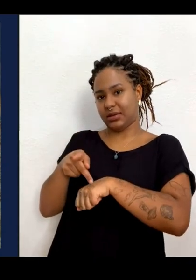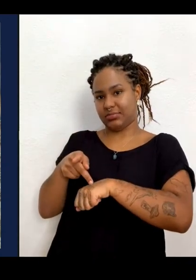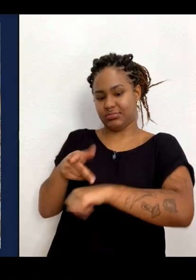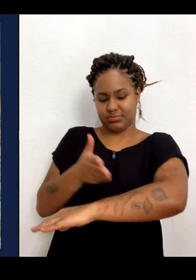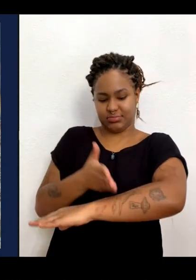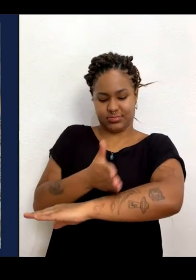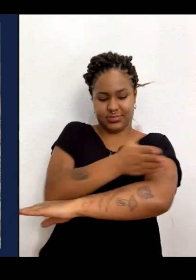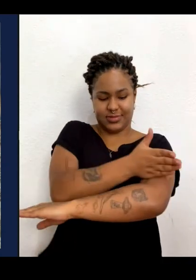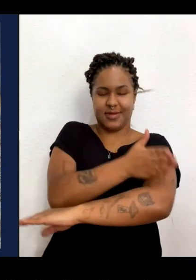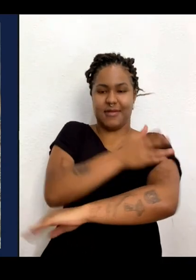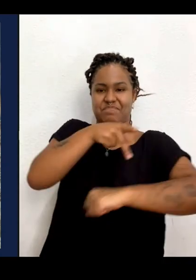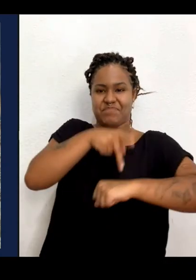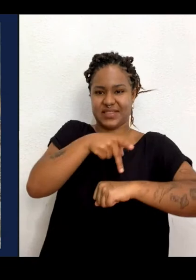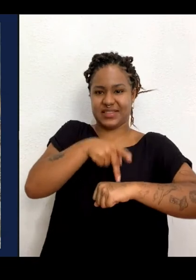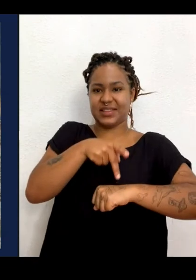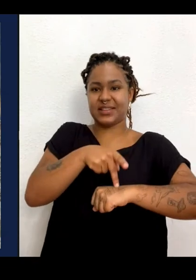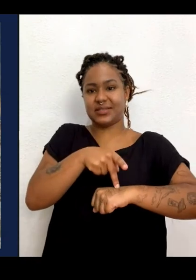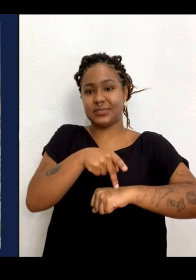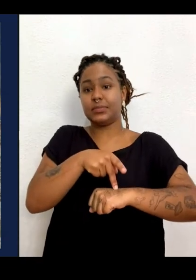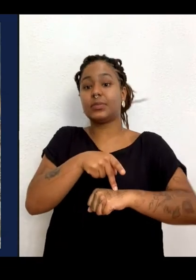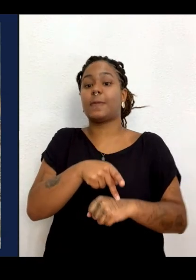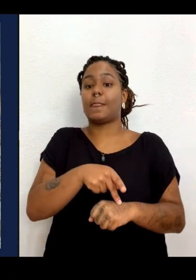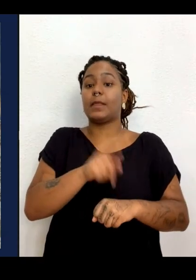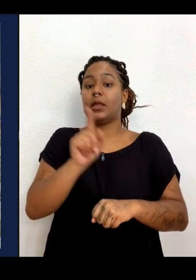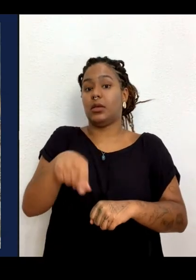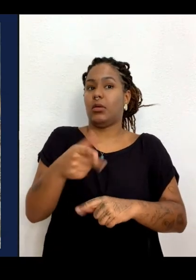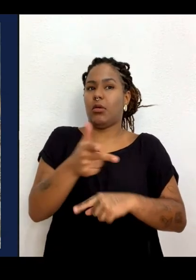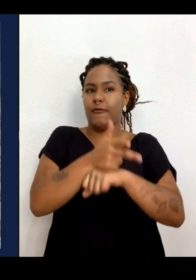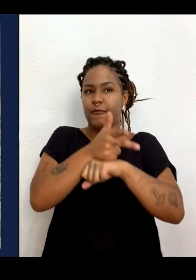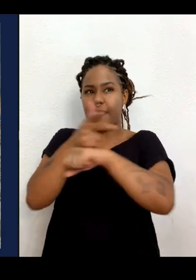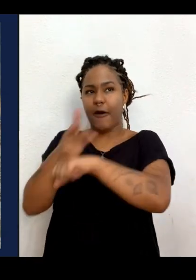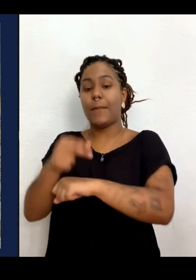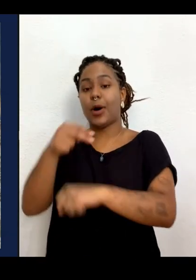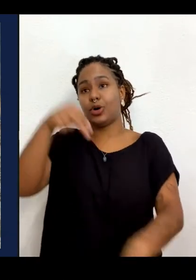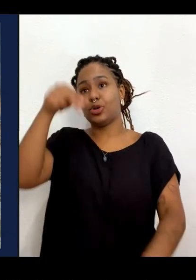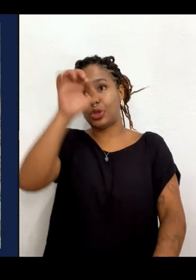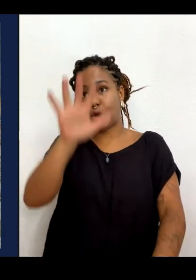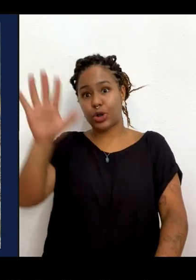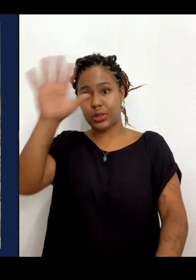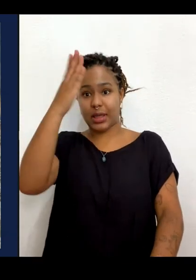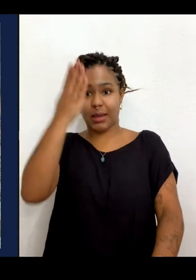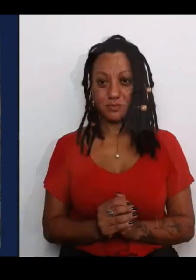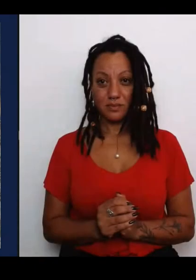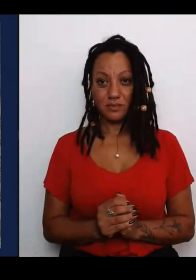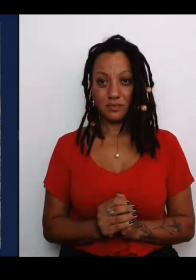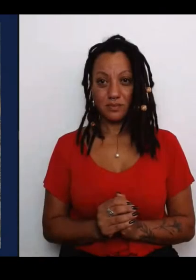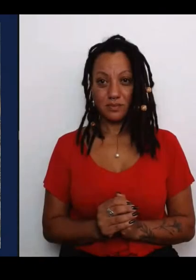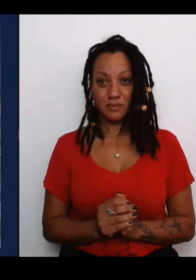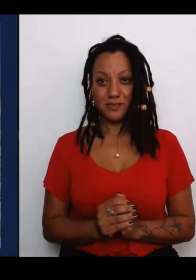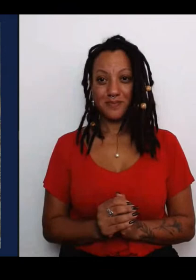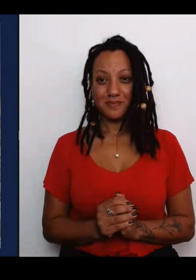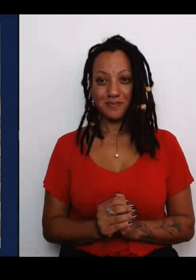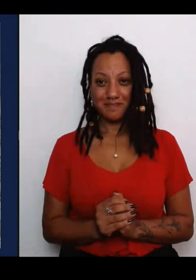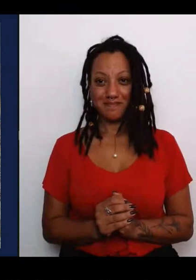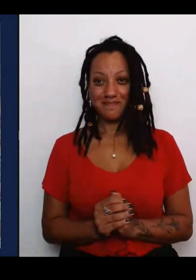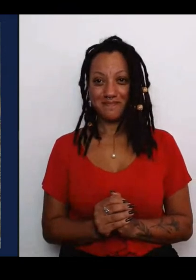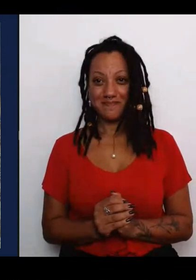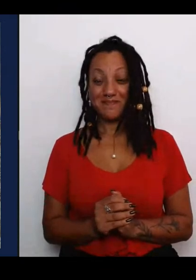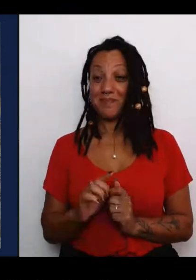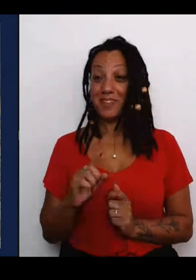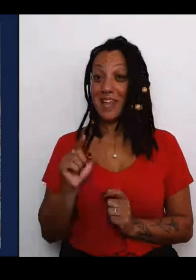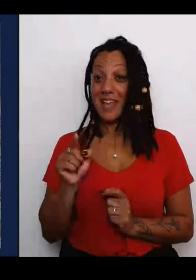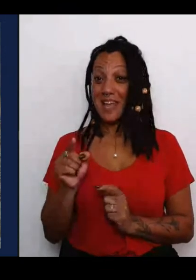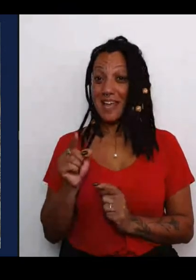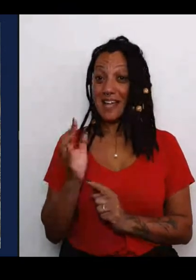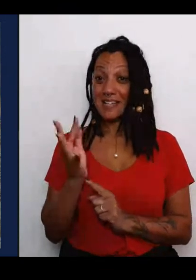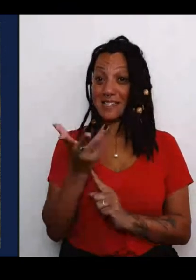in it's a work where she explores the interdependency of expansion of the K of life and death of